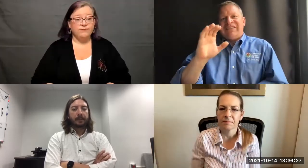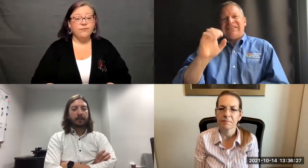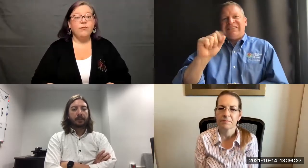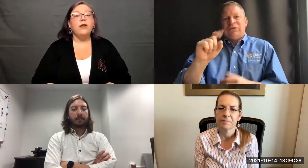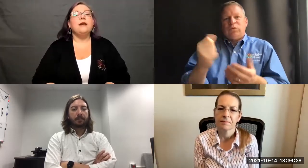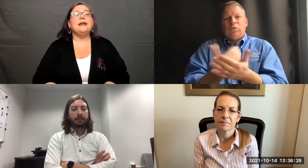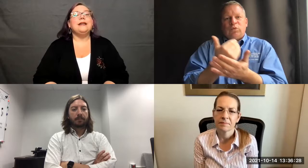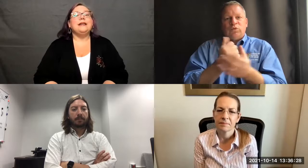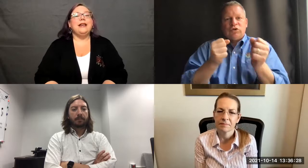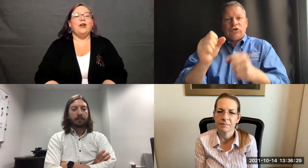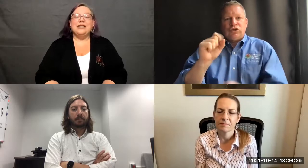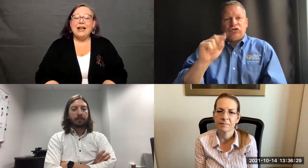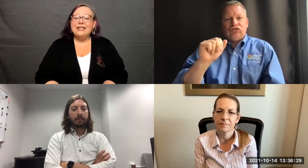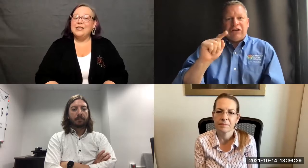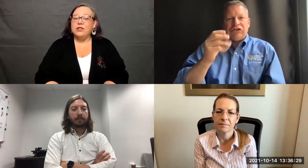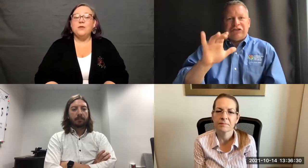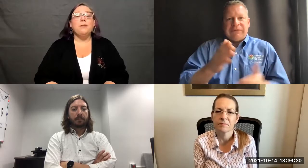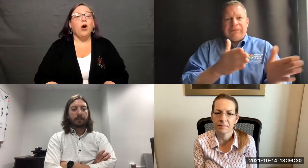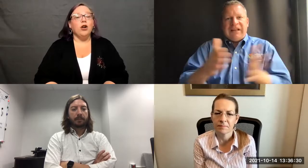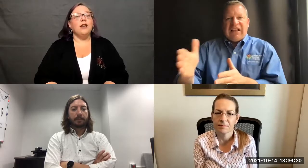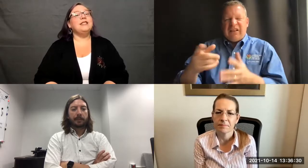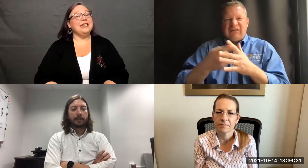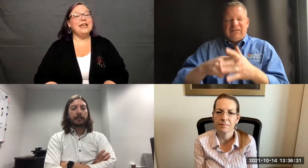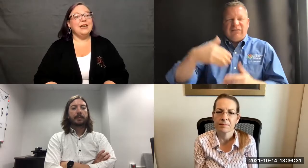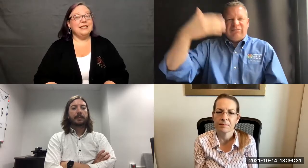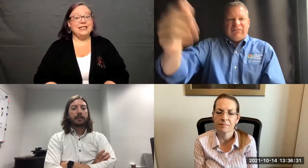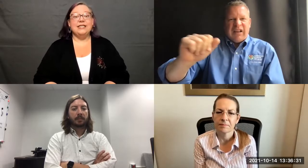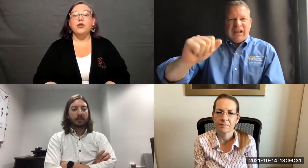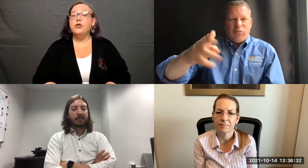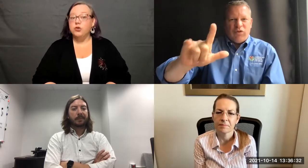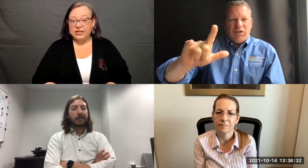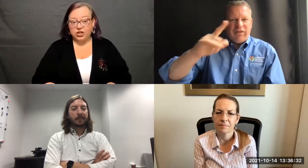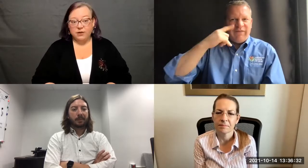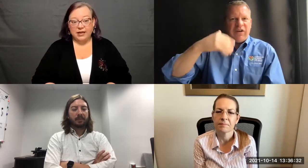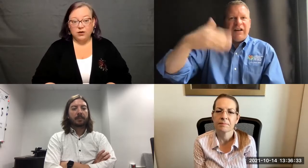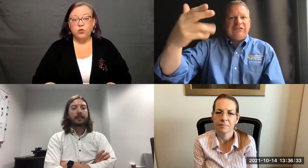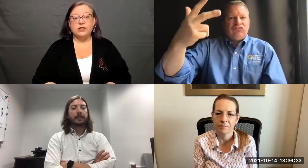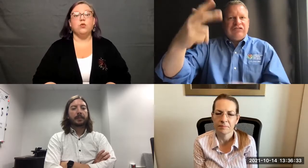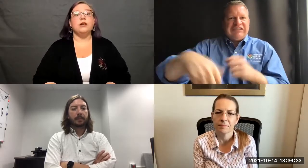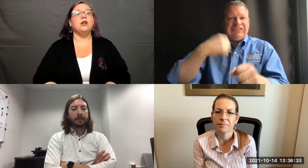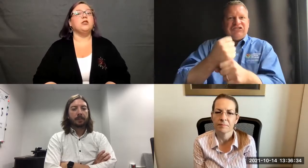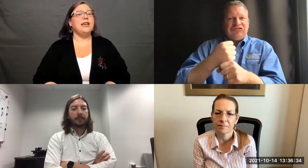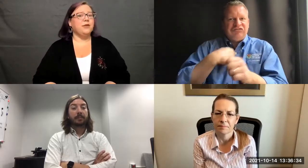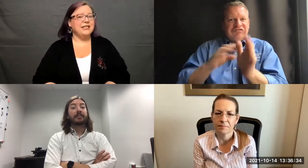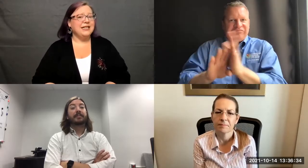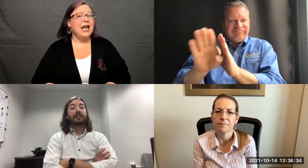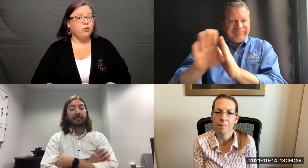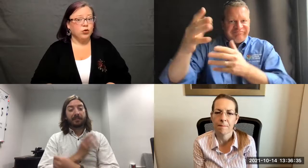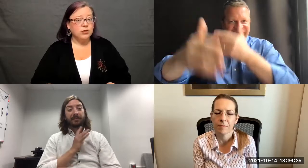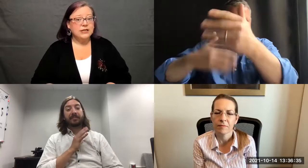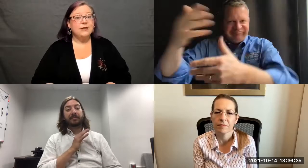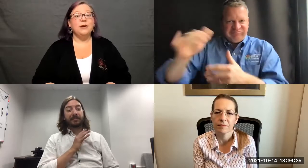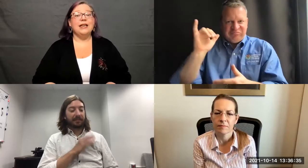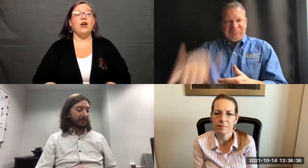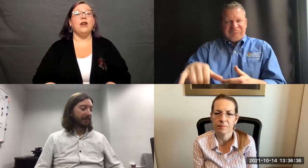center. Now, data is going to be part of CEASD's new strategic plan, which will take place in